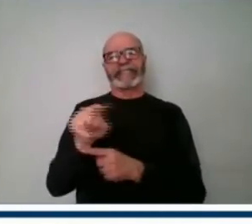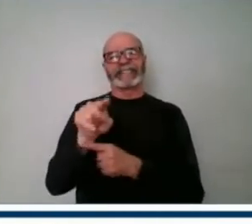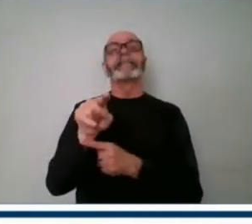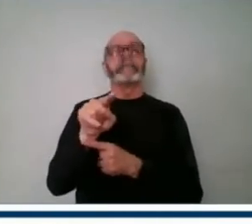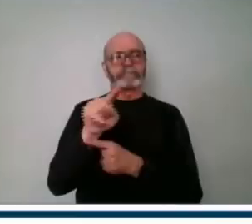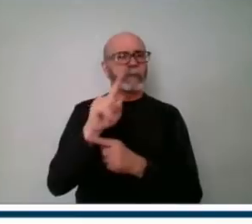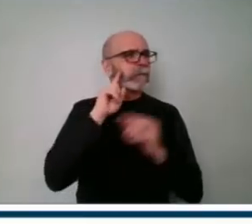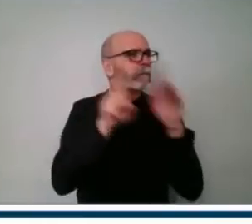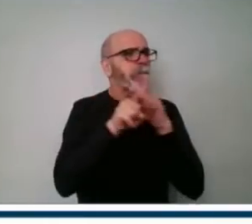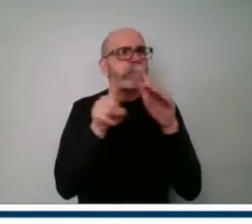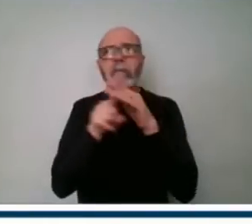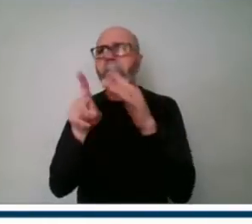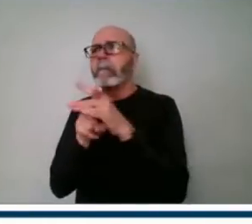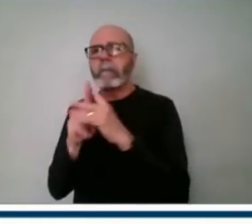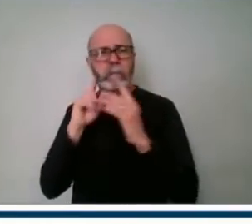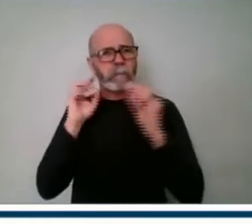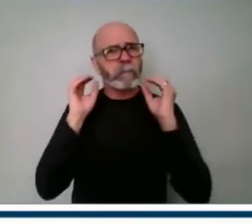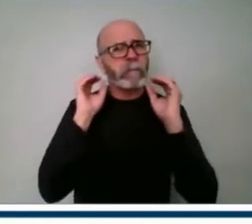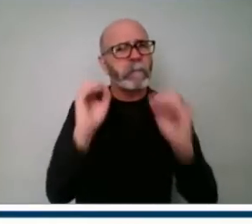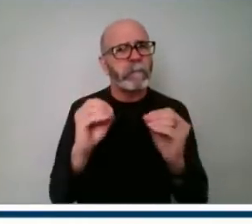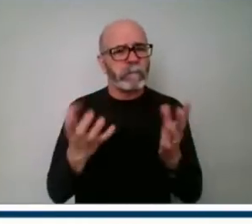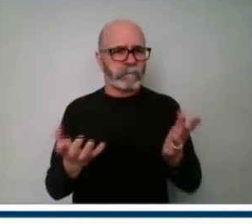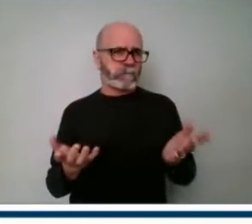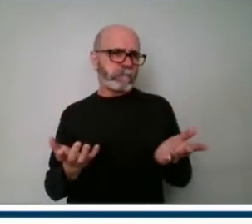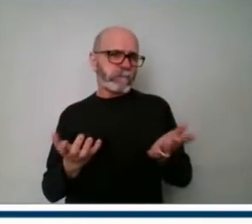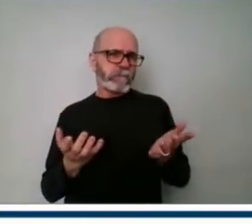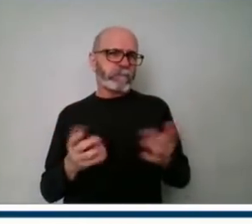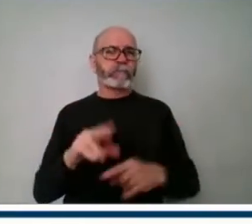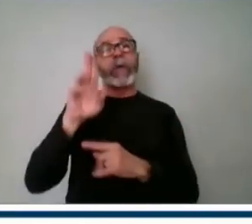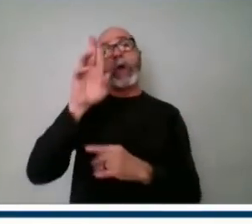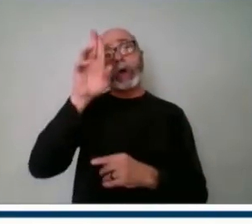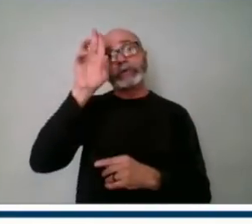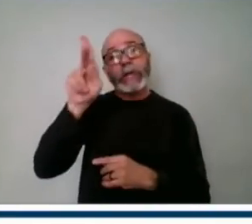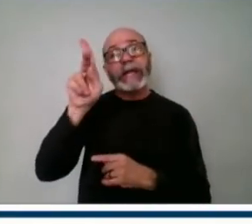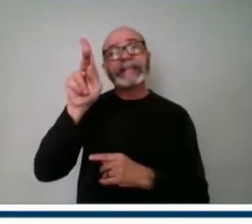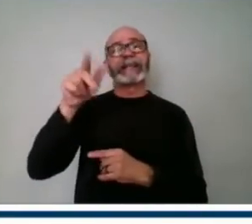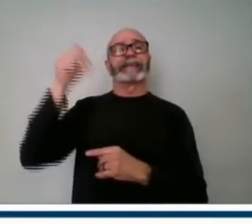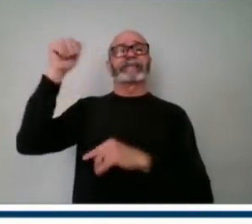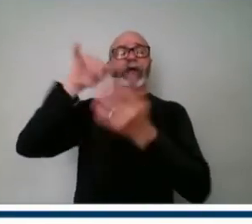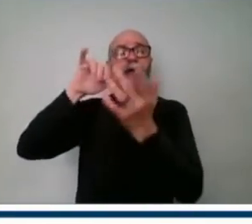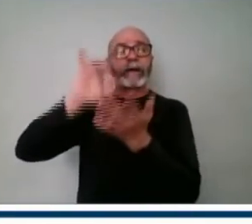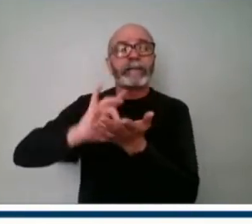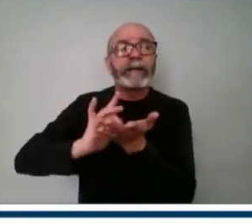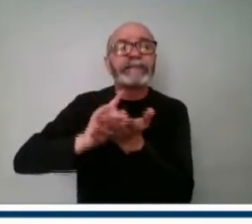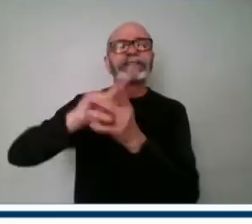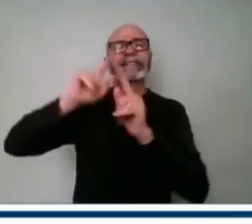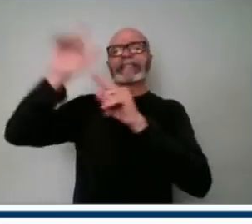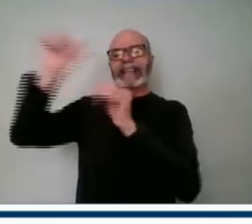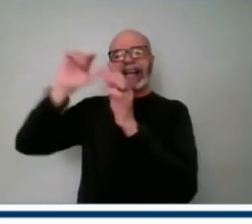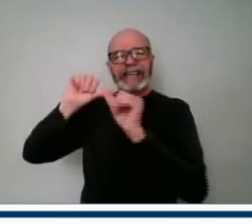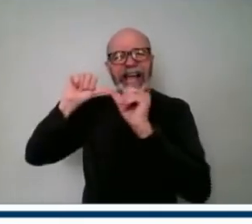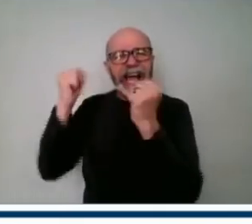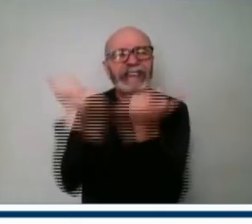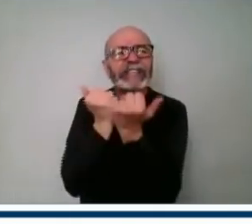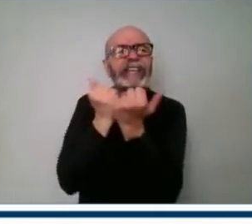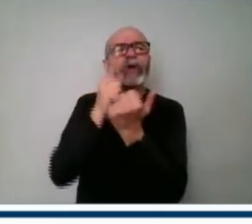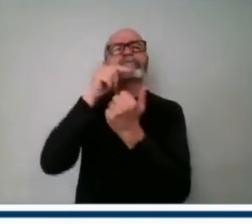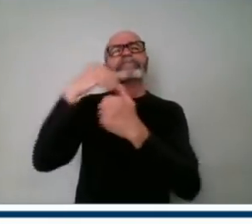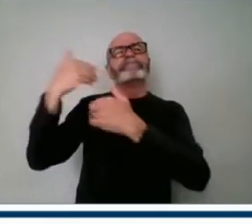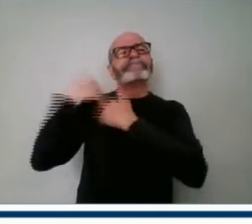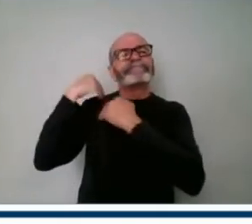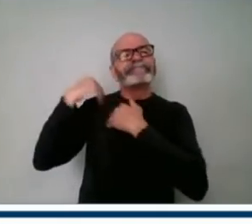and the UK Medicines and Healthcare Products Regulatory Agency, the groups responsible for the scientific